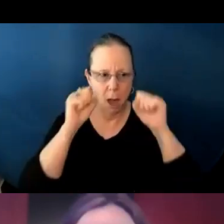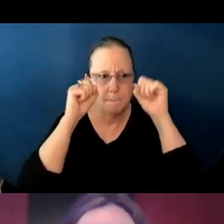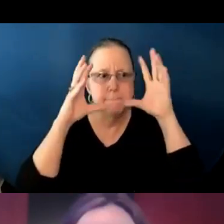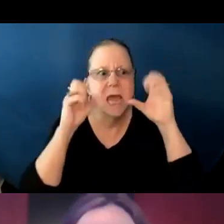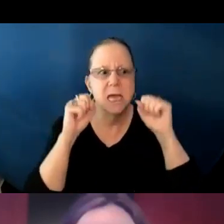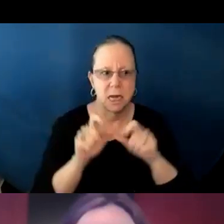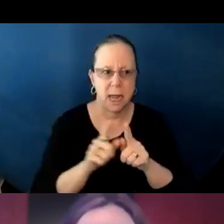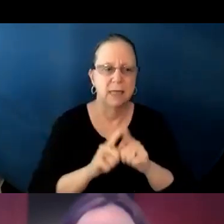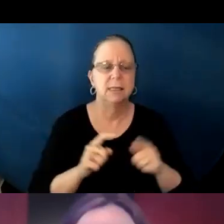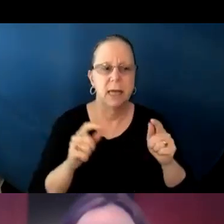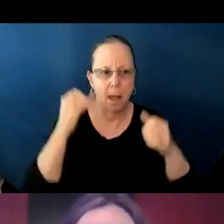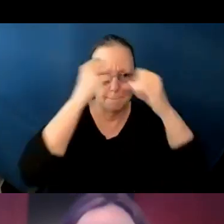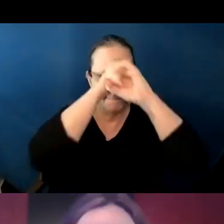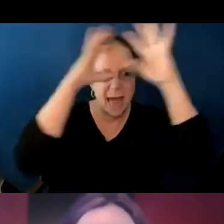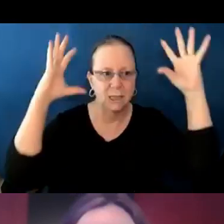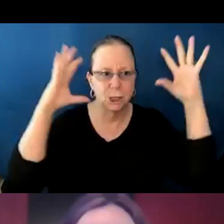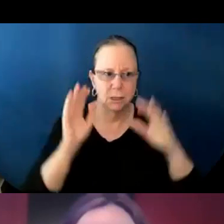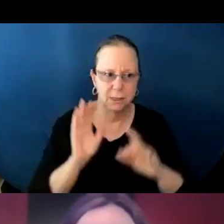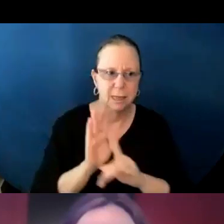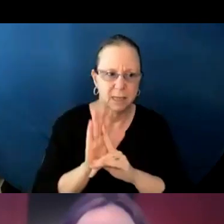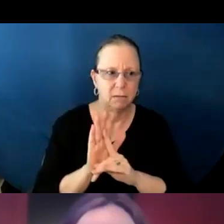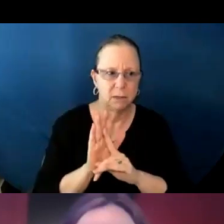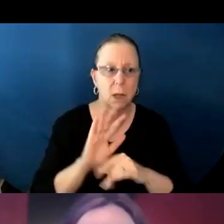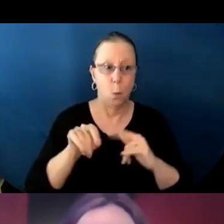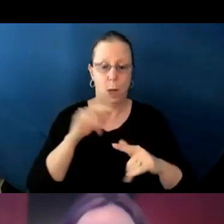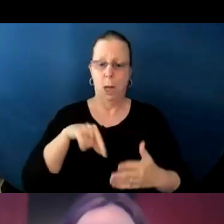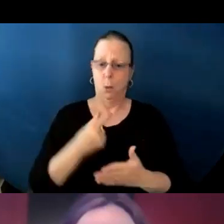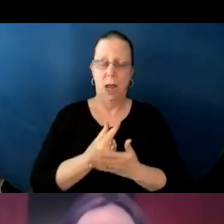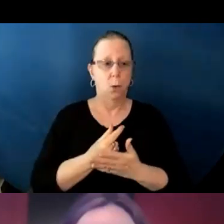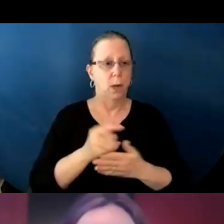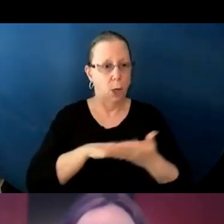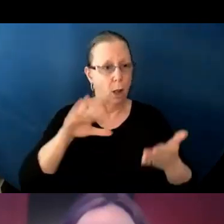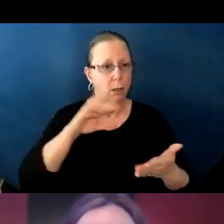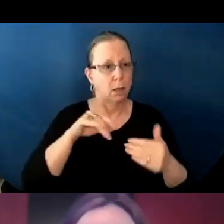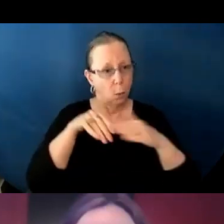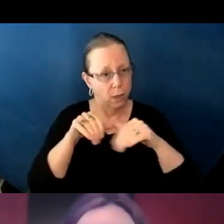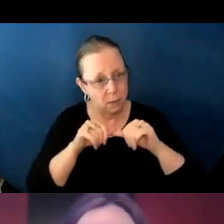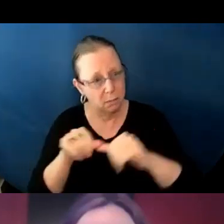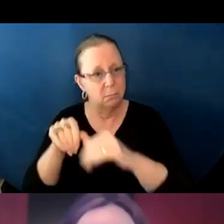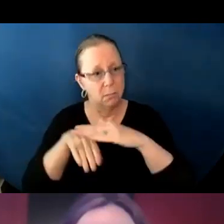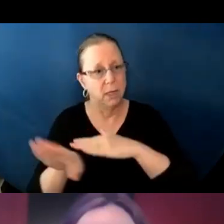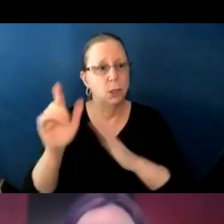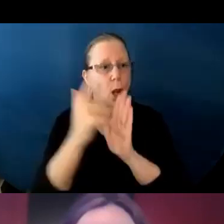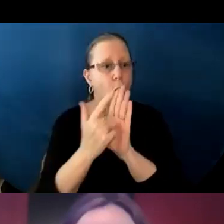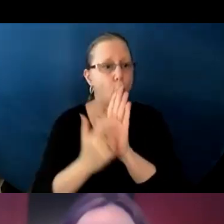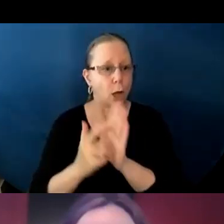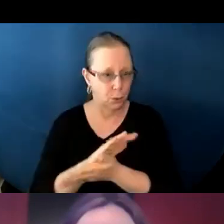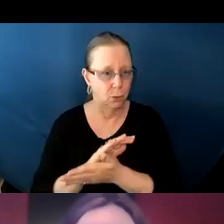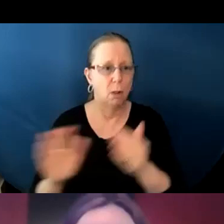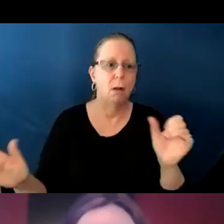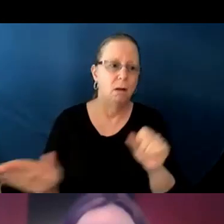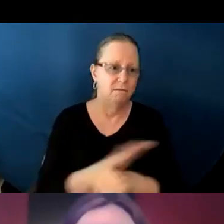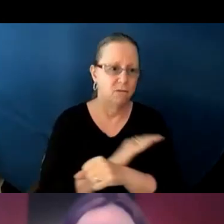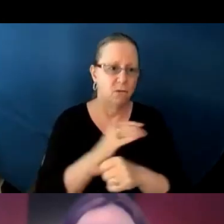imagine themselves to be. When I graduated college, I went on to law school. Full disclosure, I got expelled 3